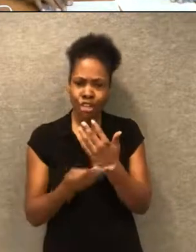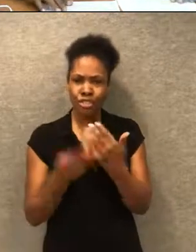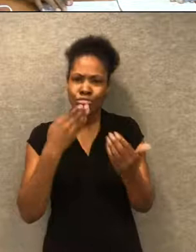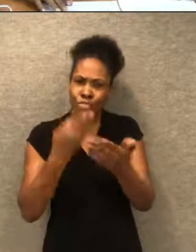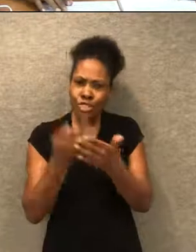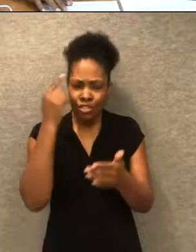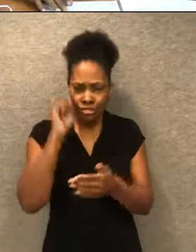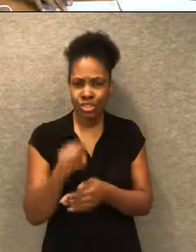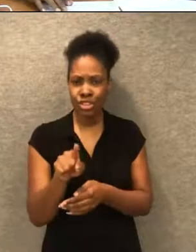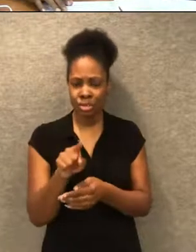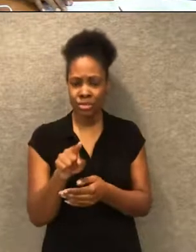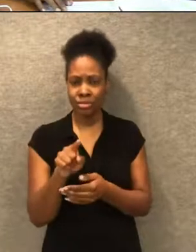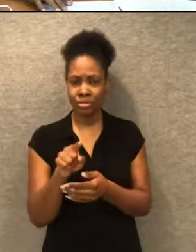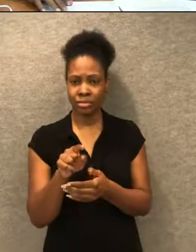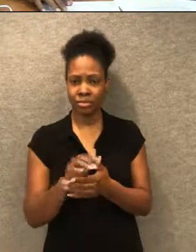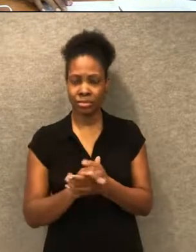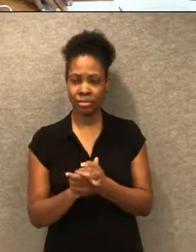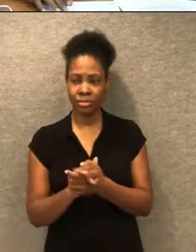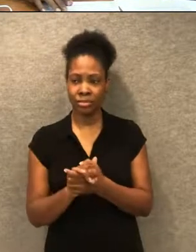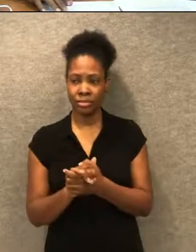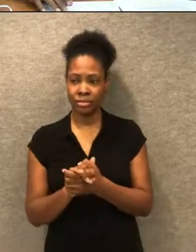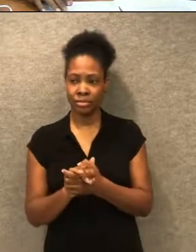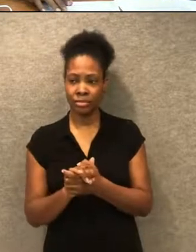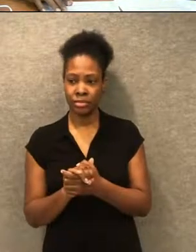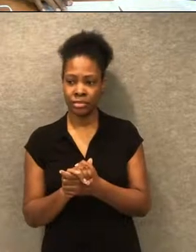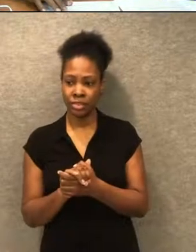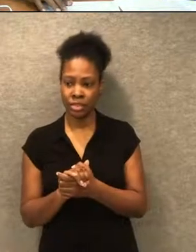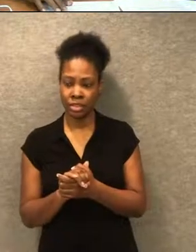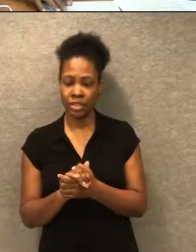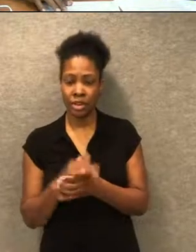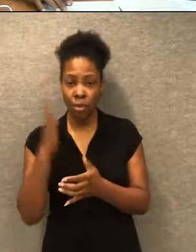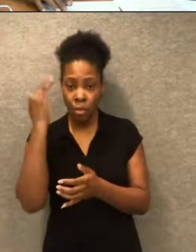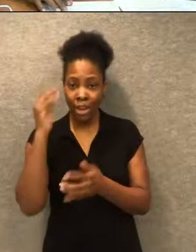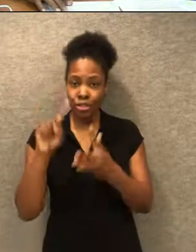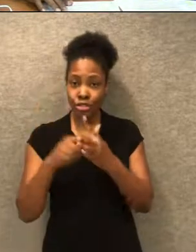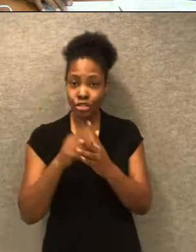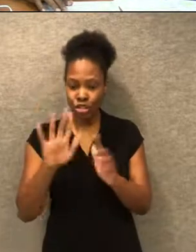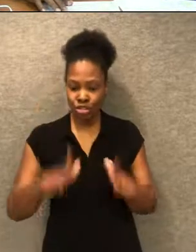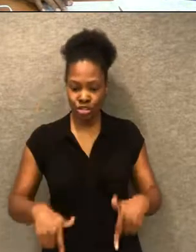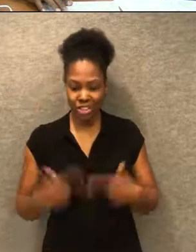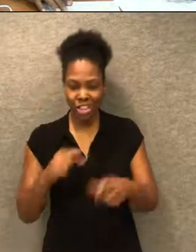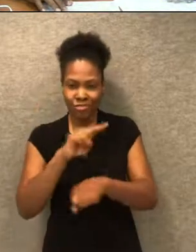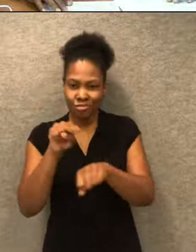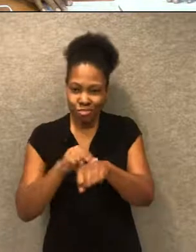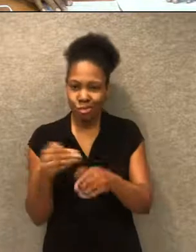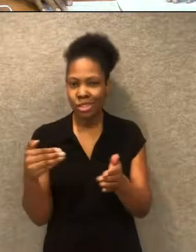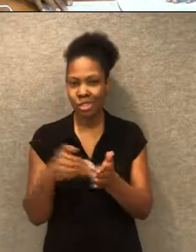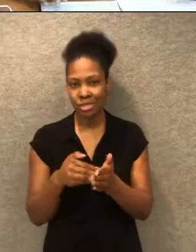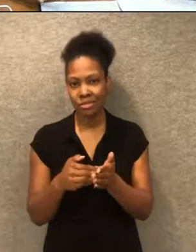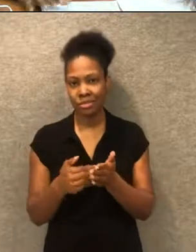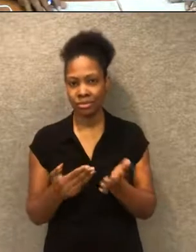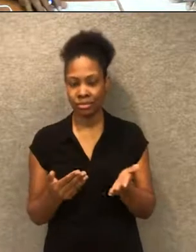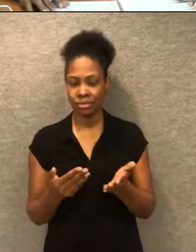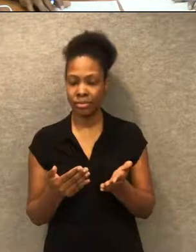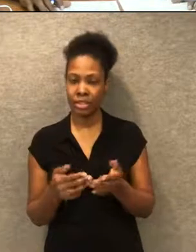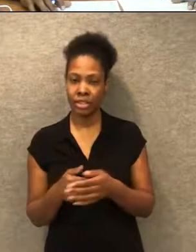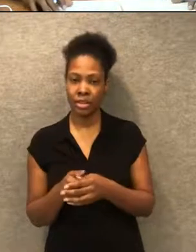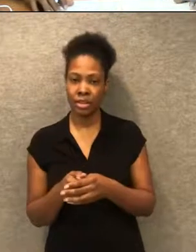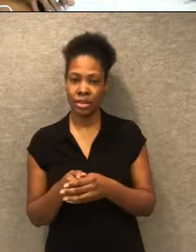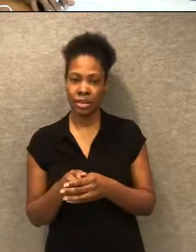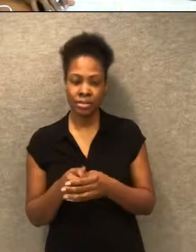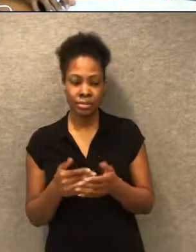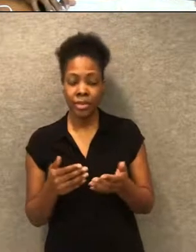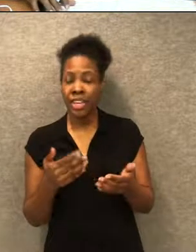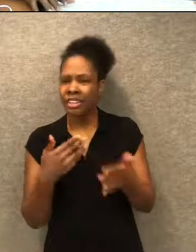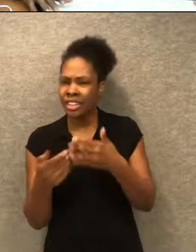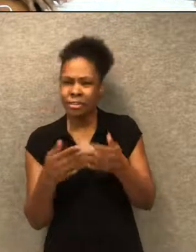when you're back to life as usual, if you will. And even if you are not getting ready to go